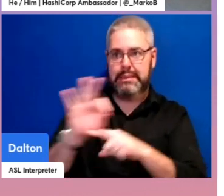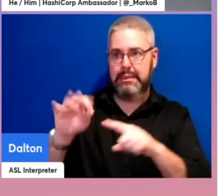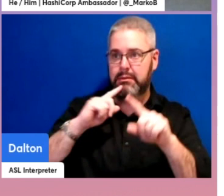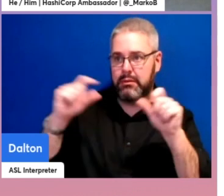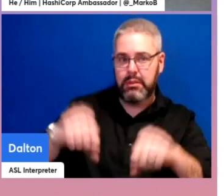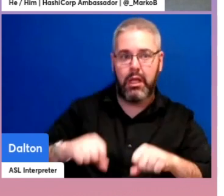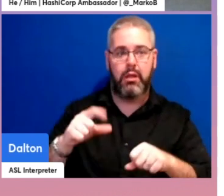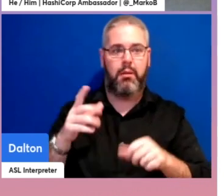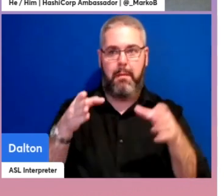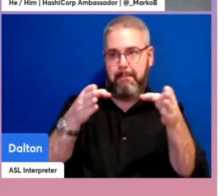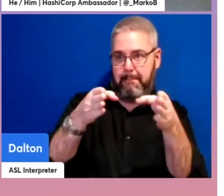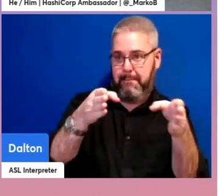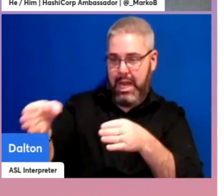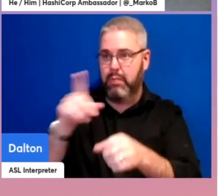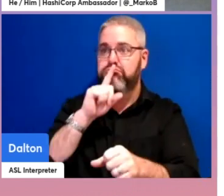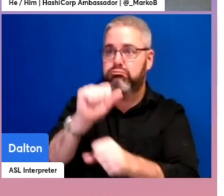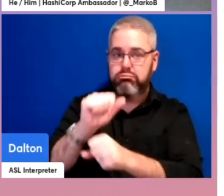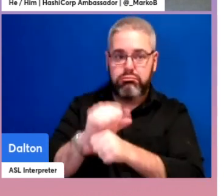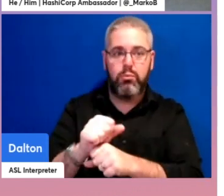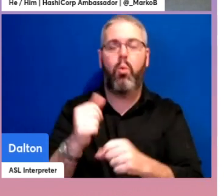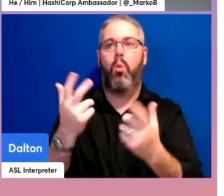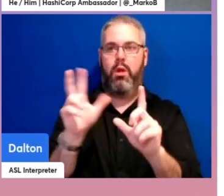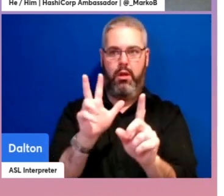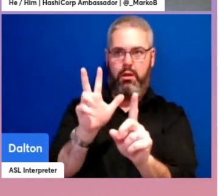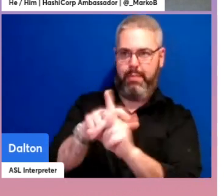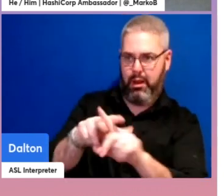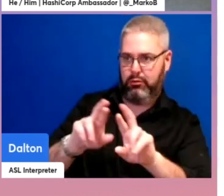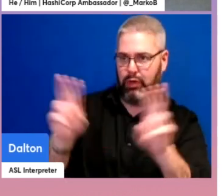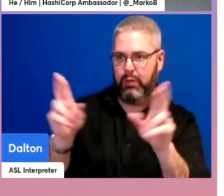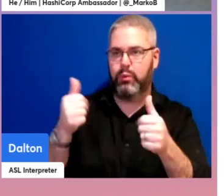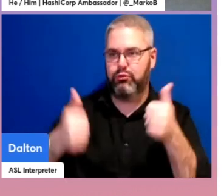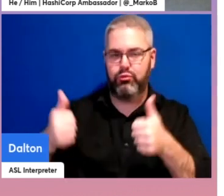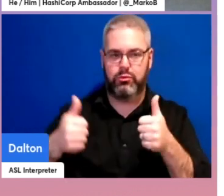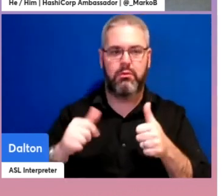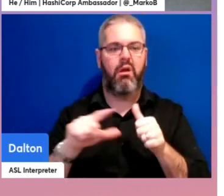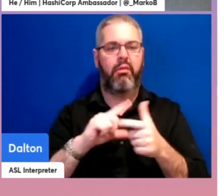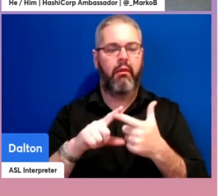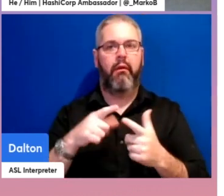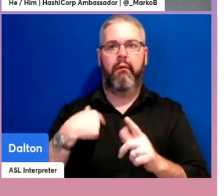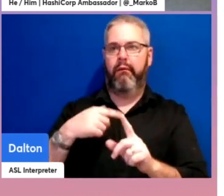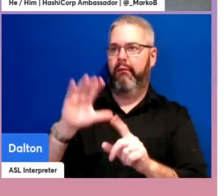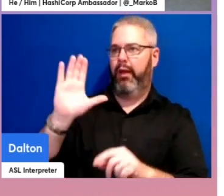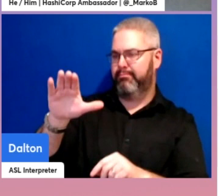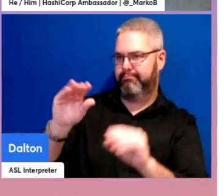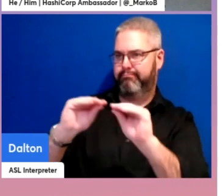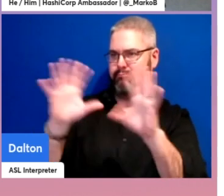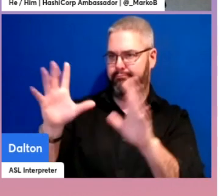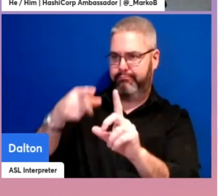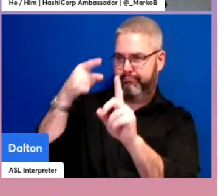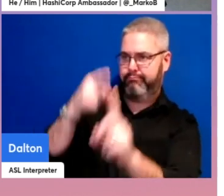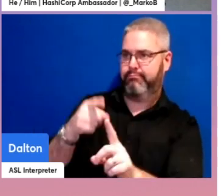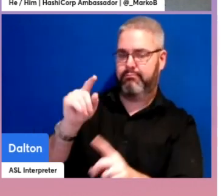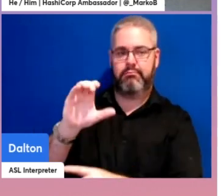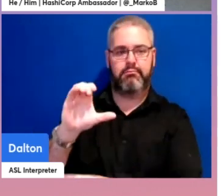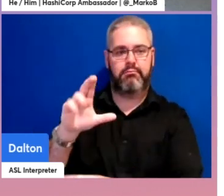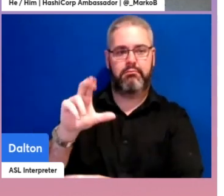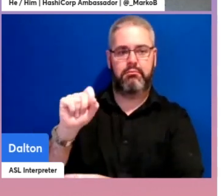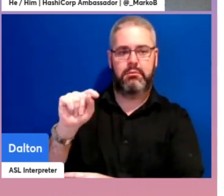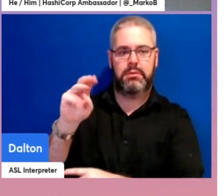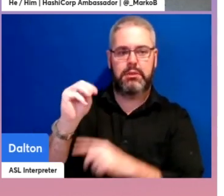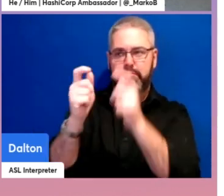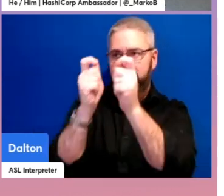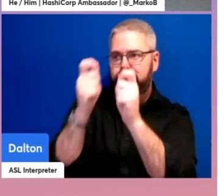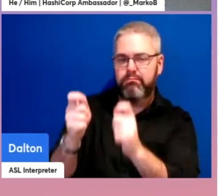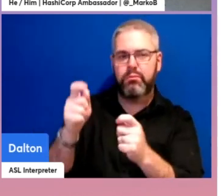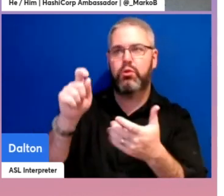plan stage or at the apply stage. And then you can specify, a custom set of assertions and